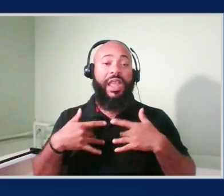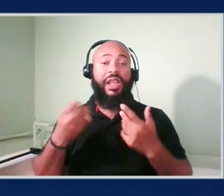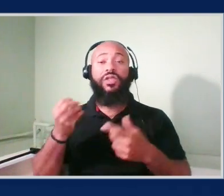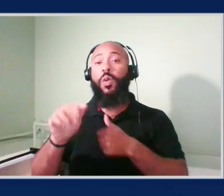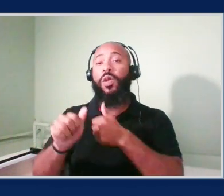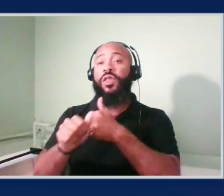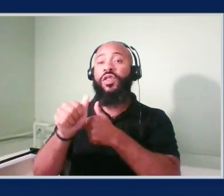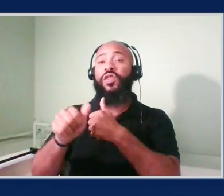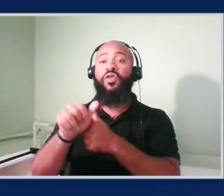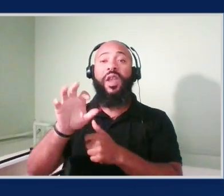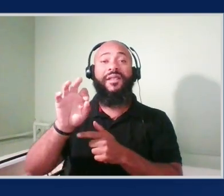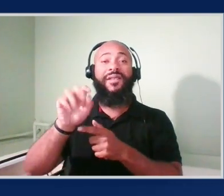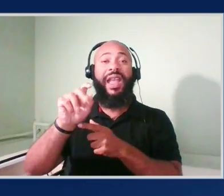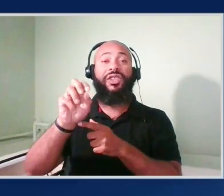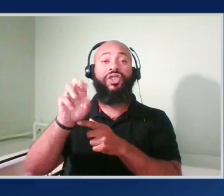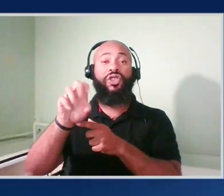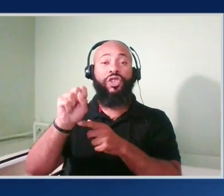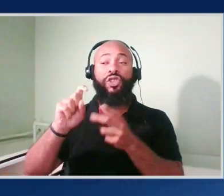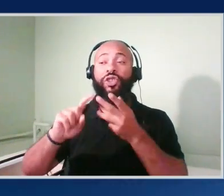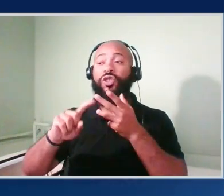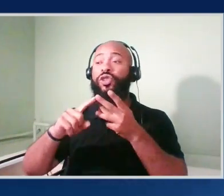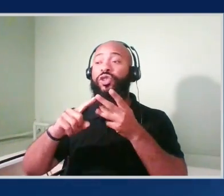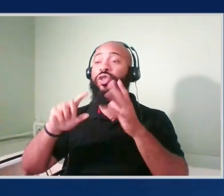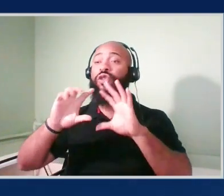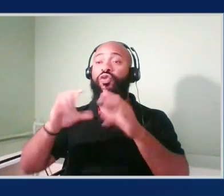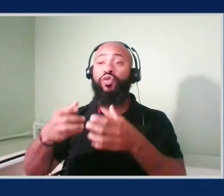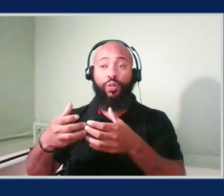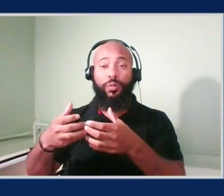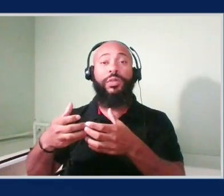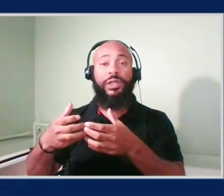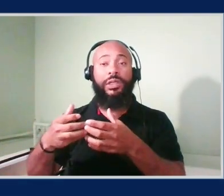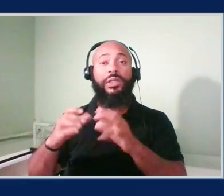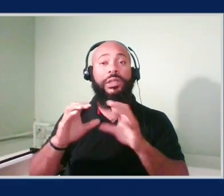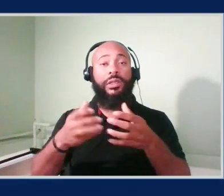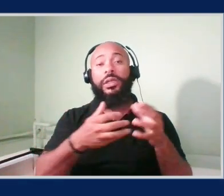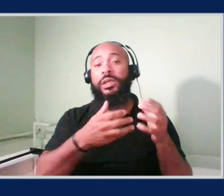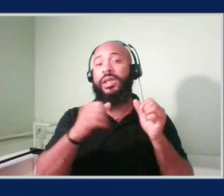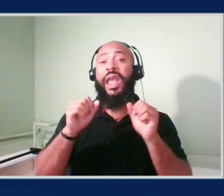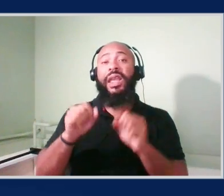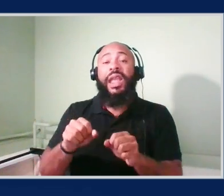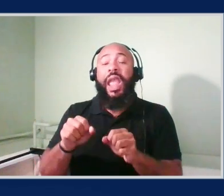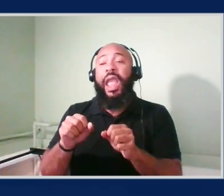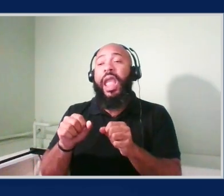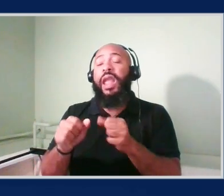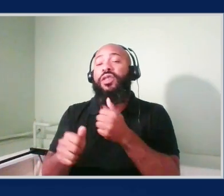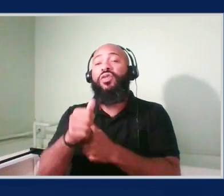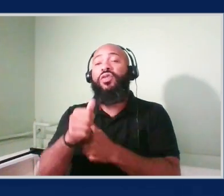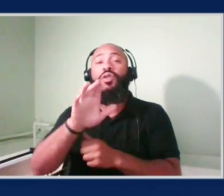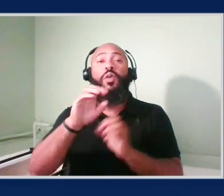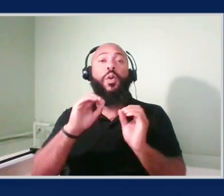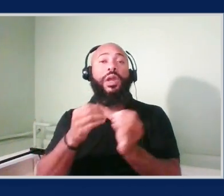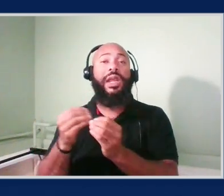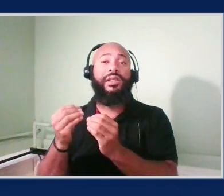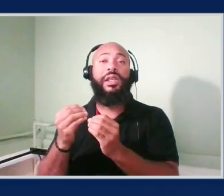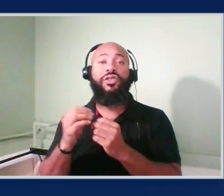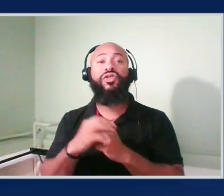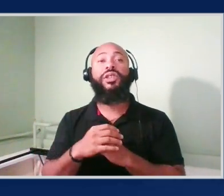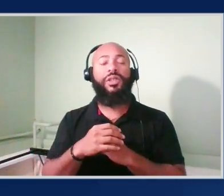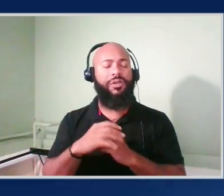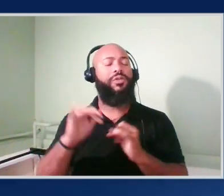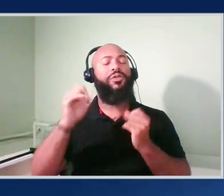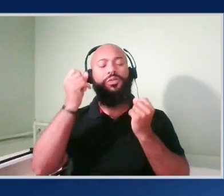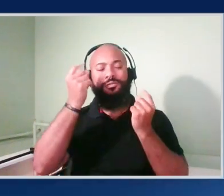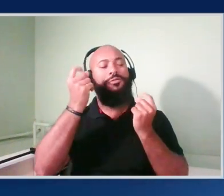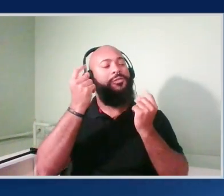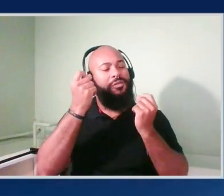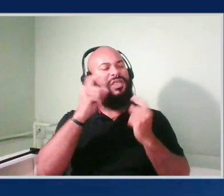or groups that are that can and could threaten your organization. Got it. Yeah, got it. That sounds